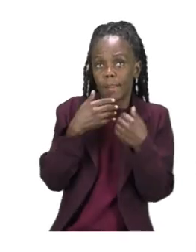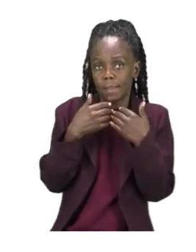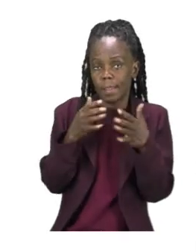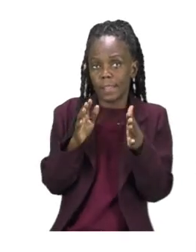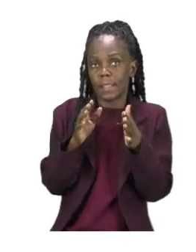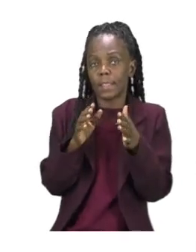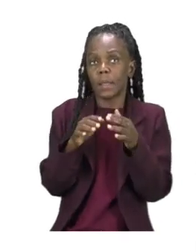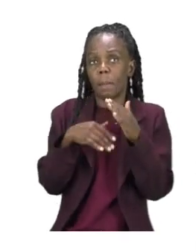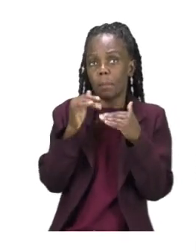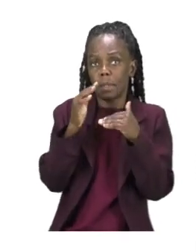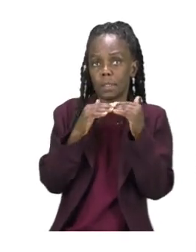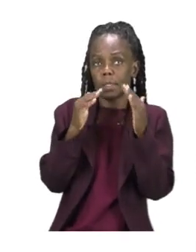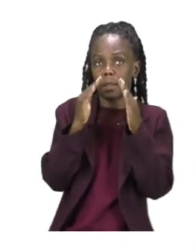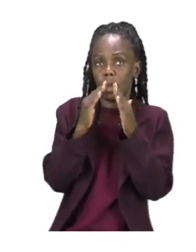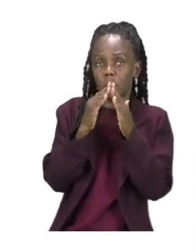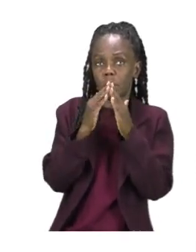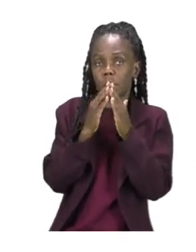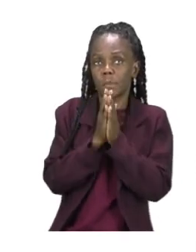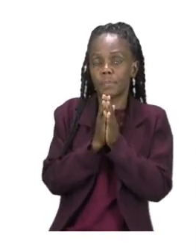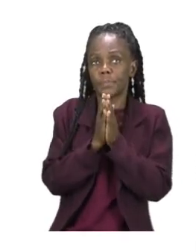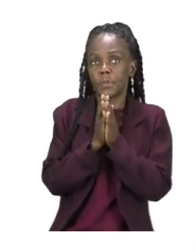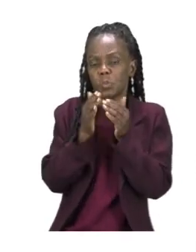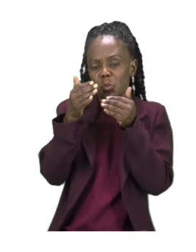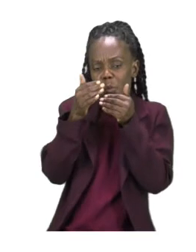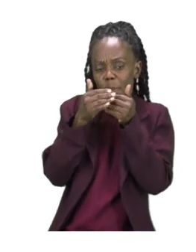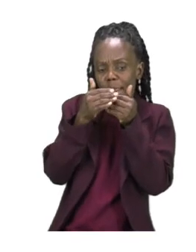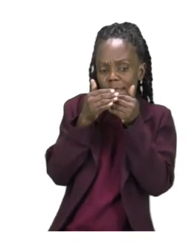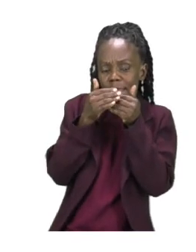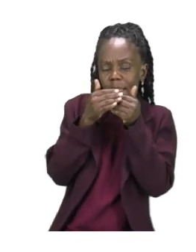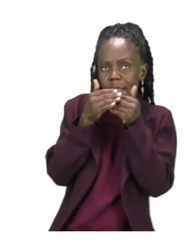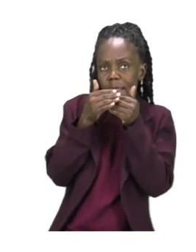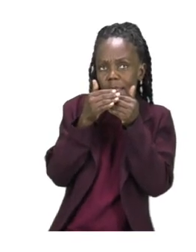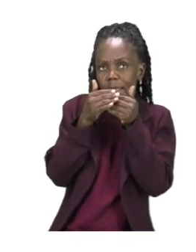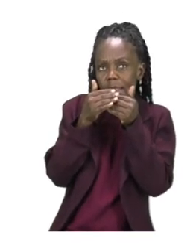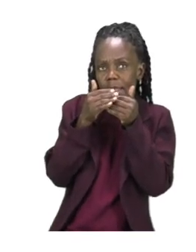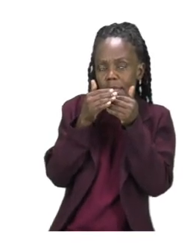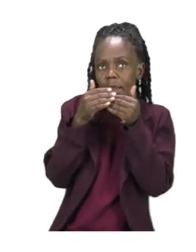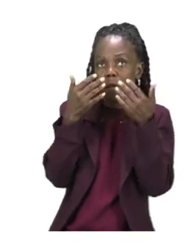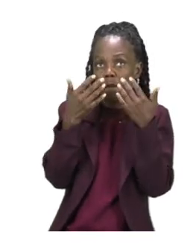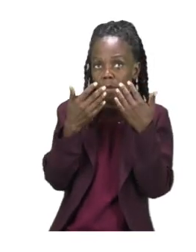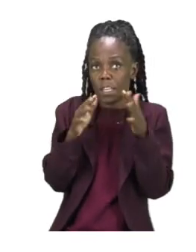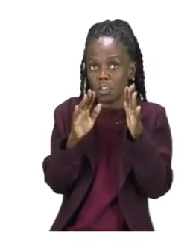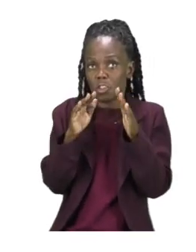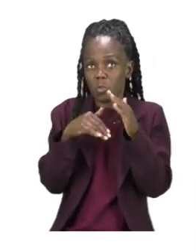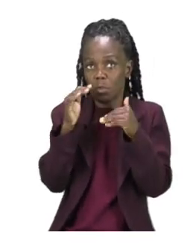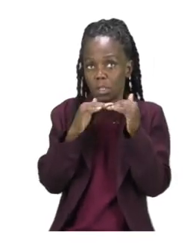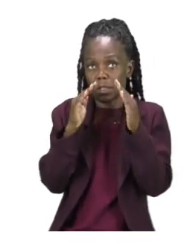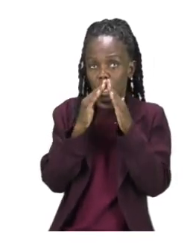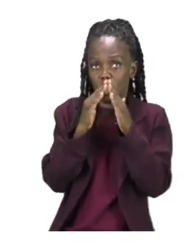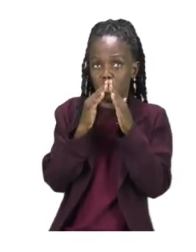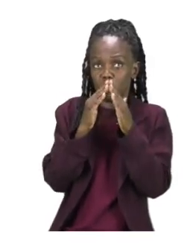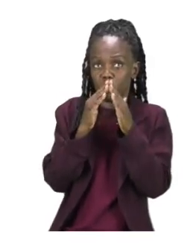Just when they were about to finish, a big bad wolf saw the